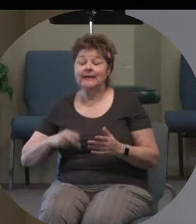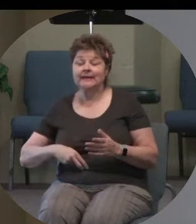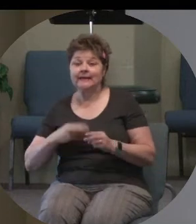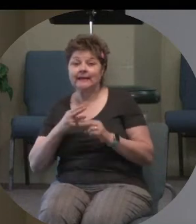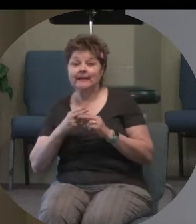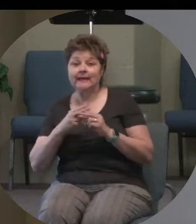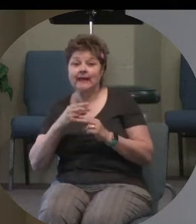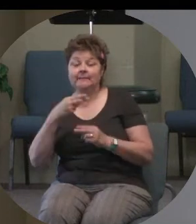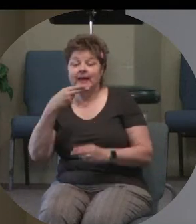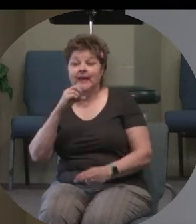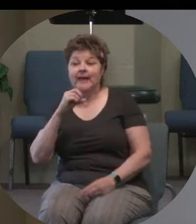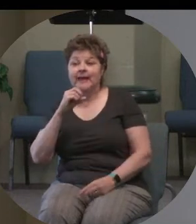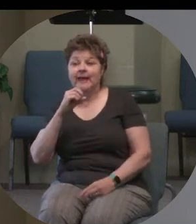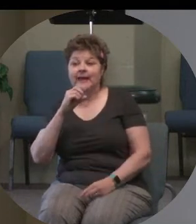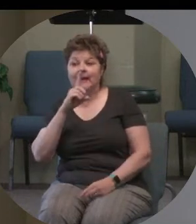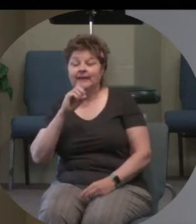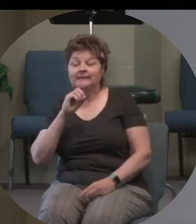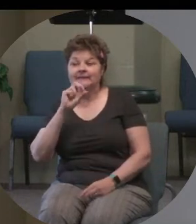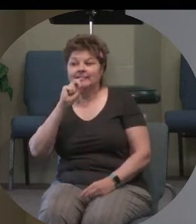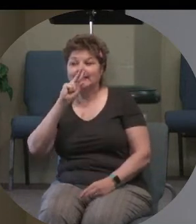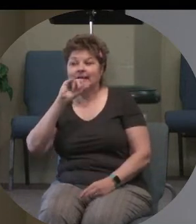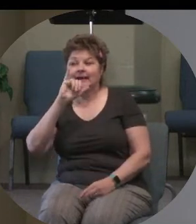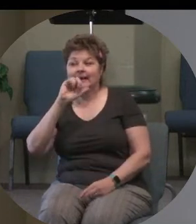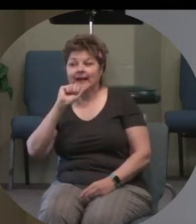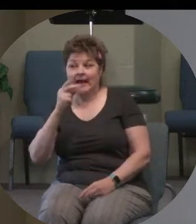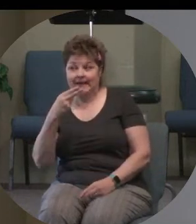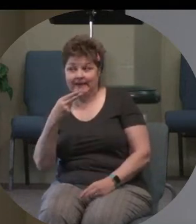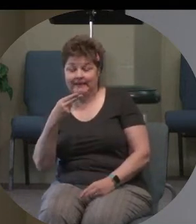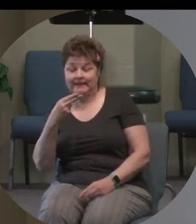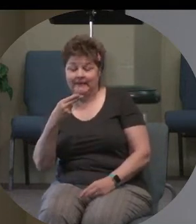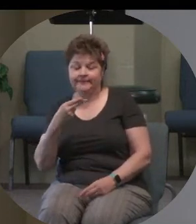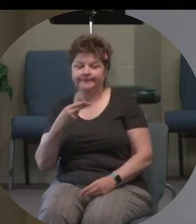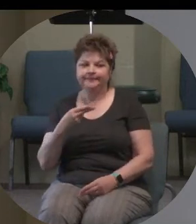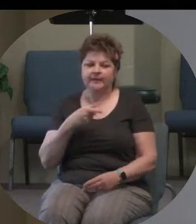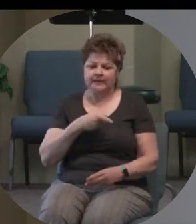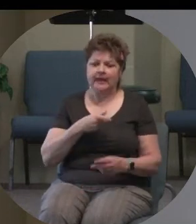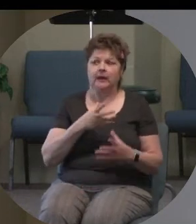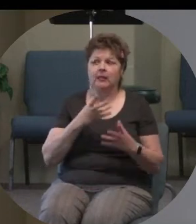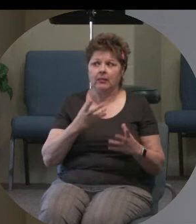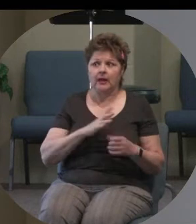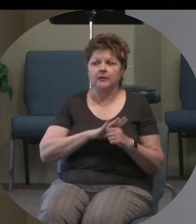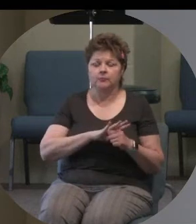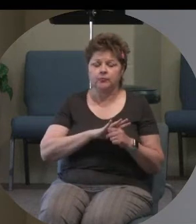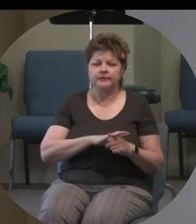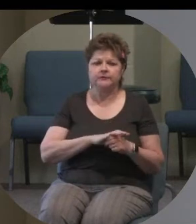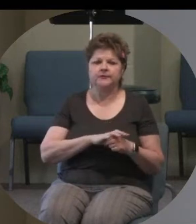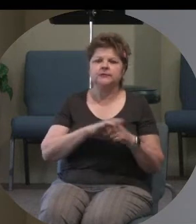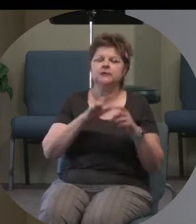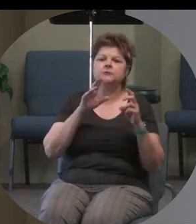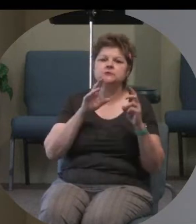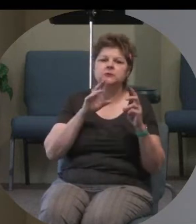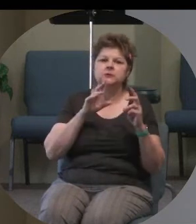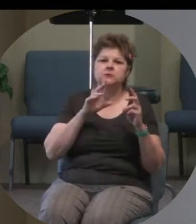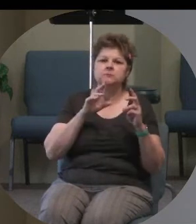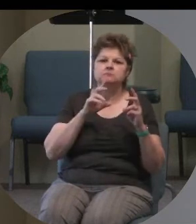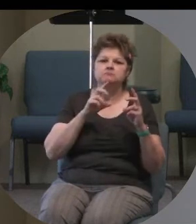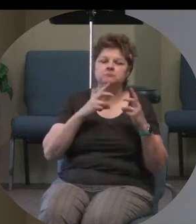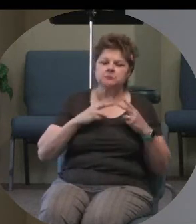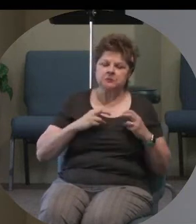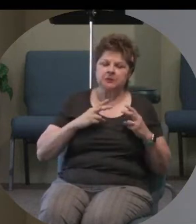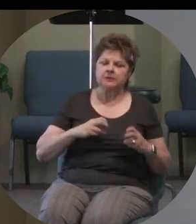some serious pressure, right? As he looked at his life, he looked out over the nation and he was under